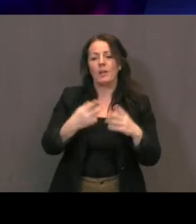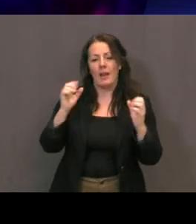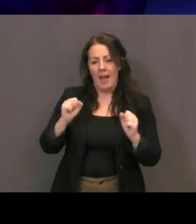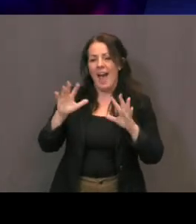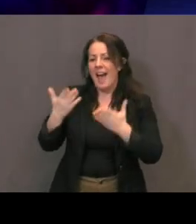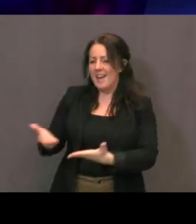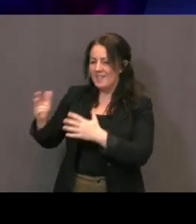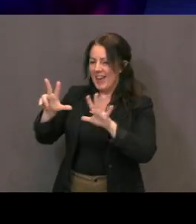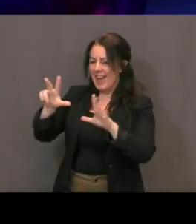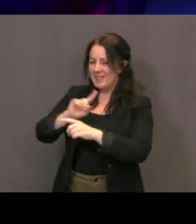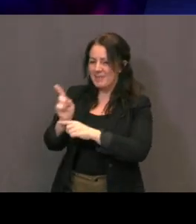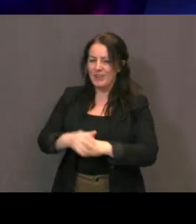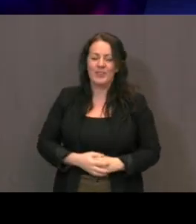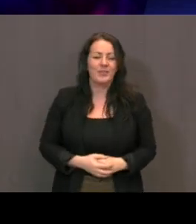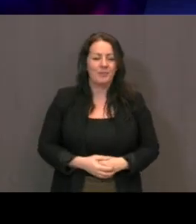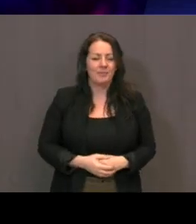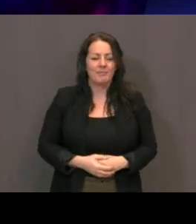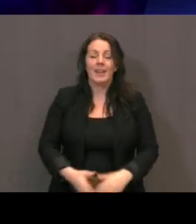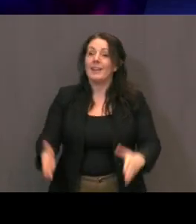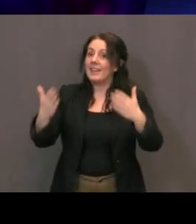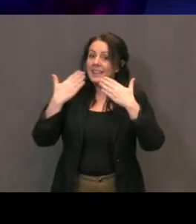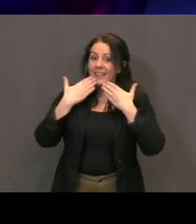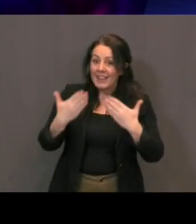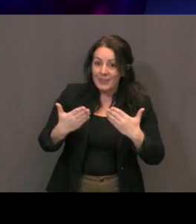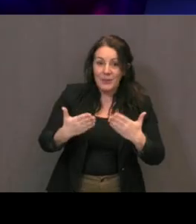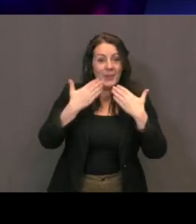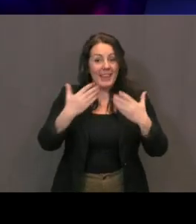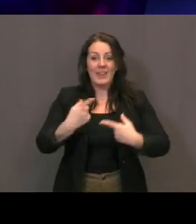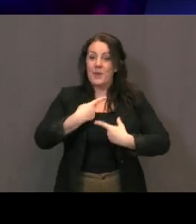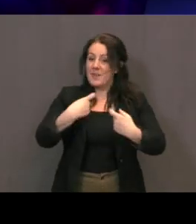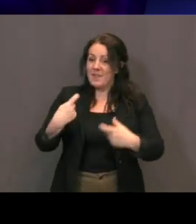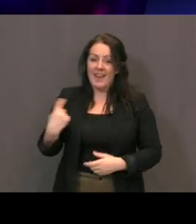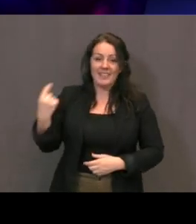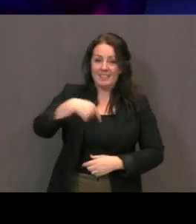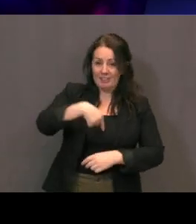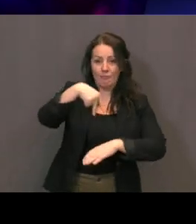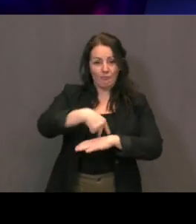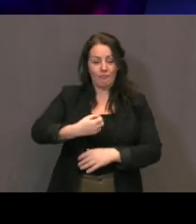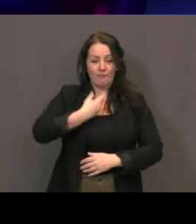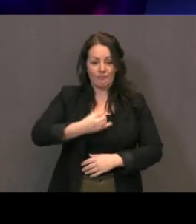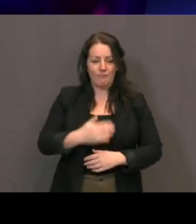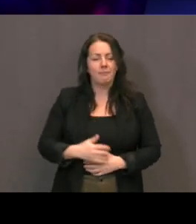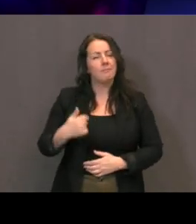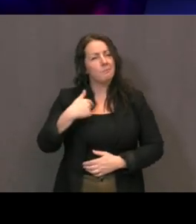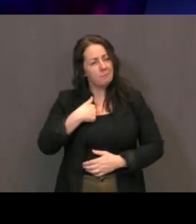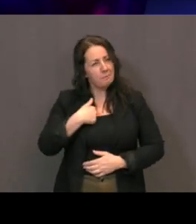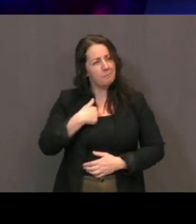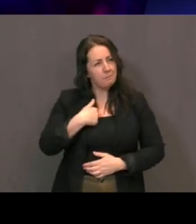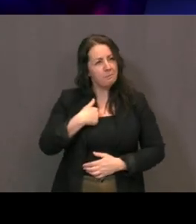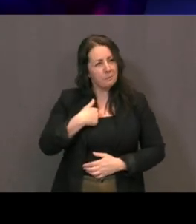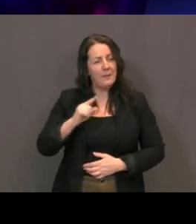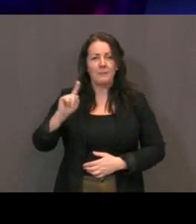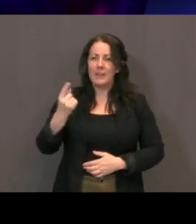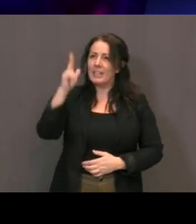you. Thank you for inviting me for this. I think I'm going to start by being a little bit cheeky and say that I think